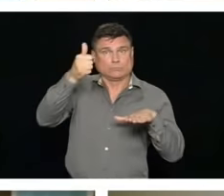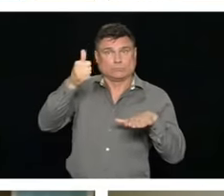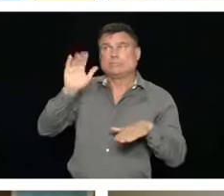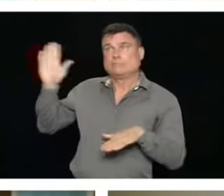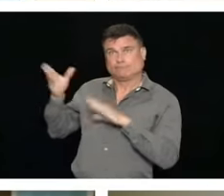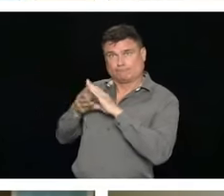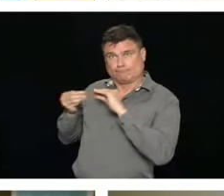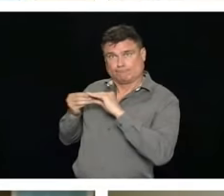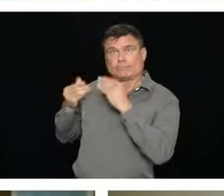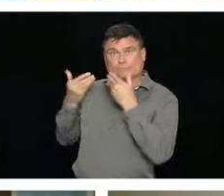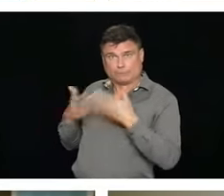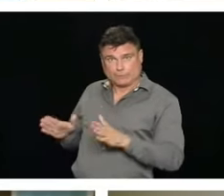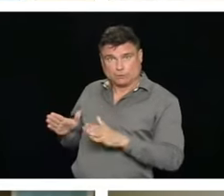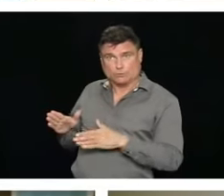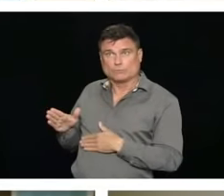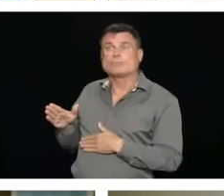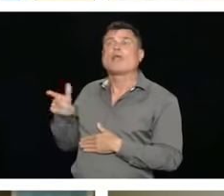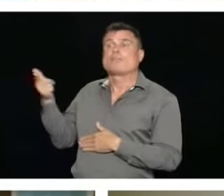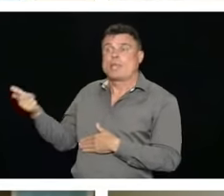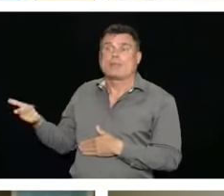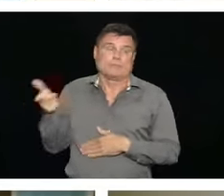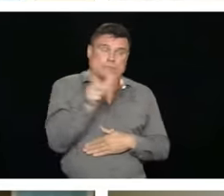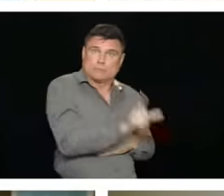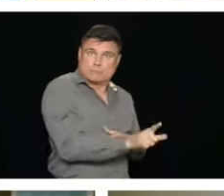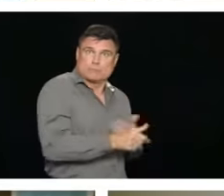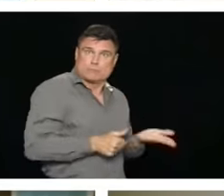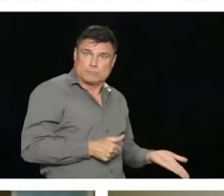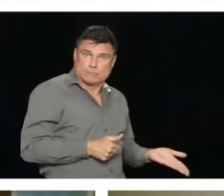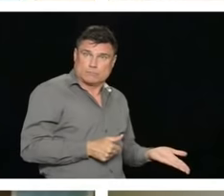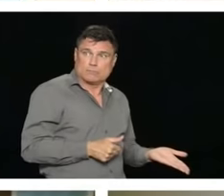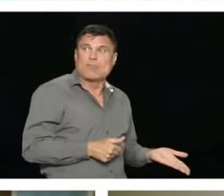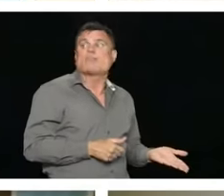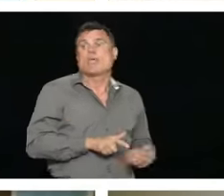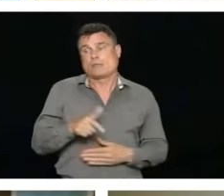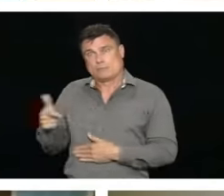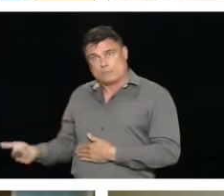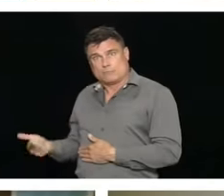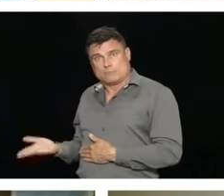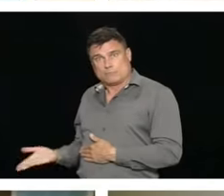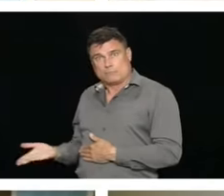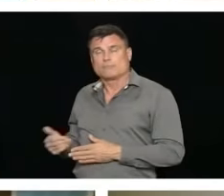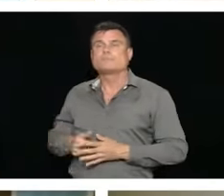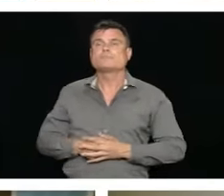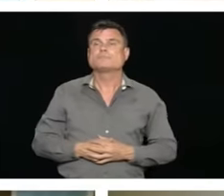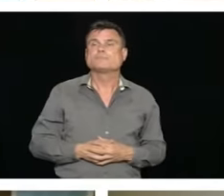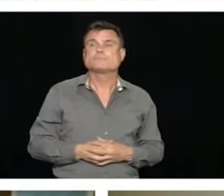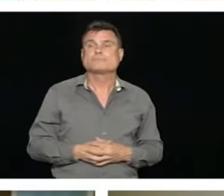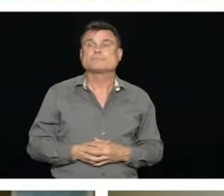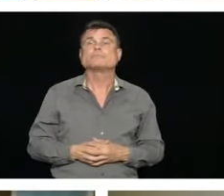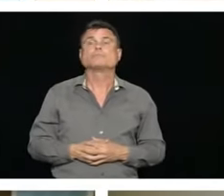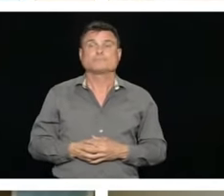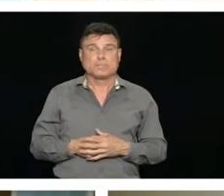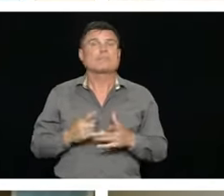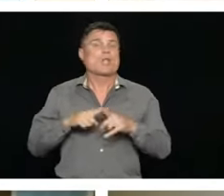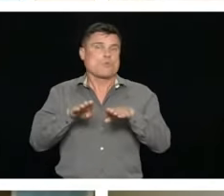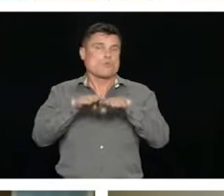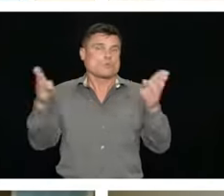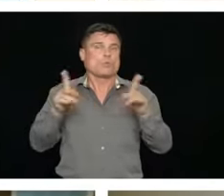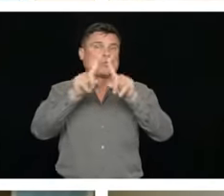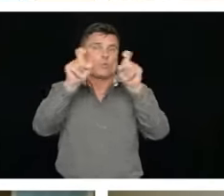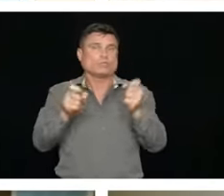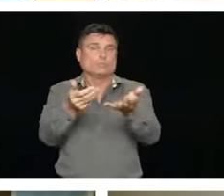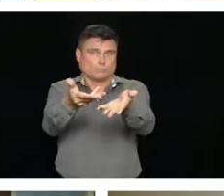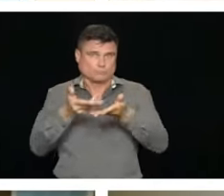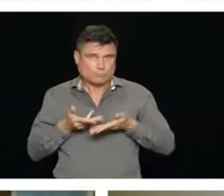your questions. For those of you who have a question to ask and were unable to submit the question ahead of time, you may submit your questions